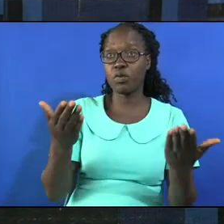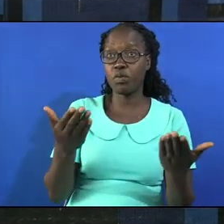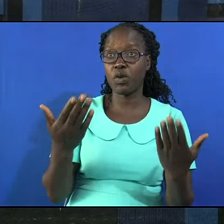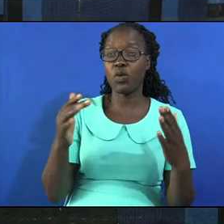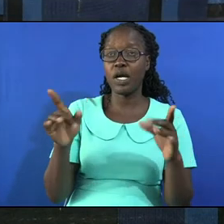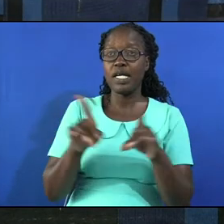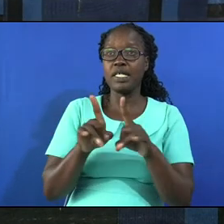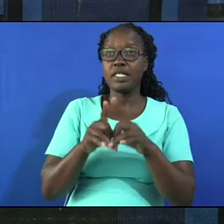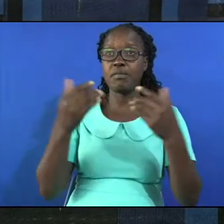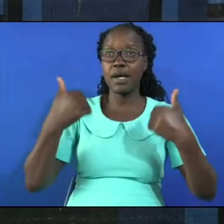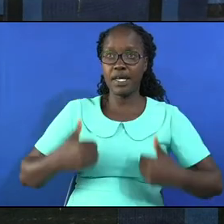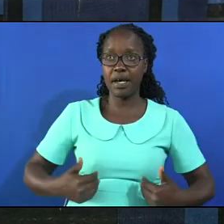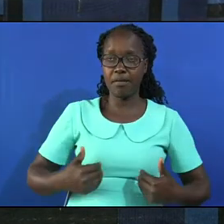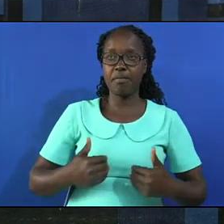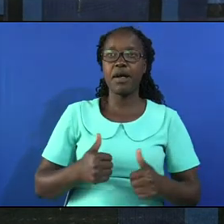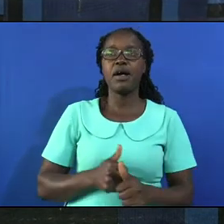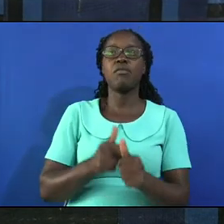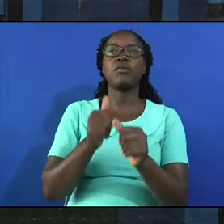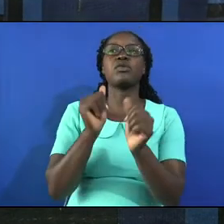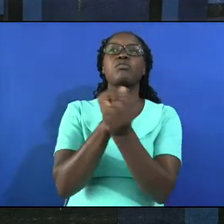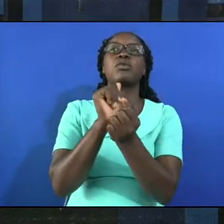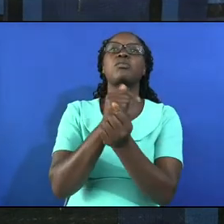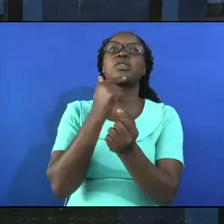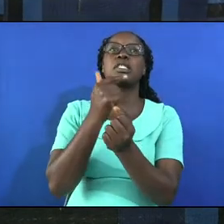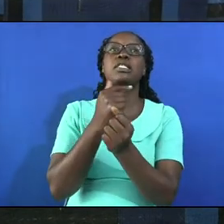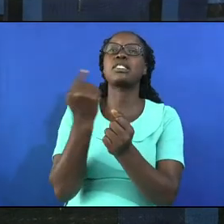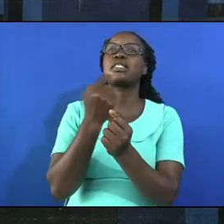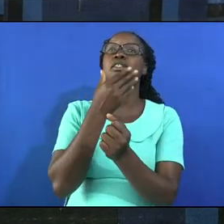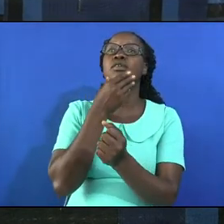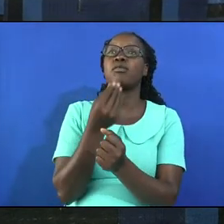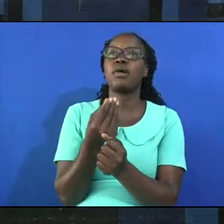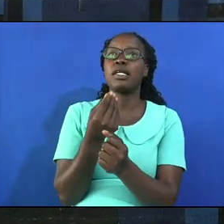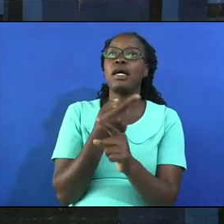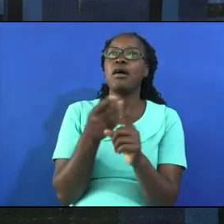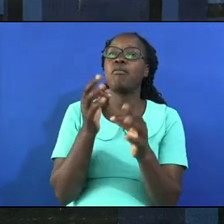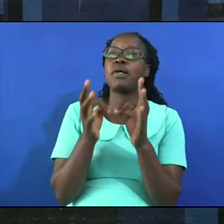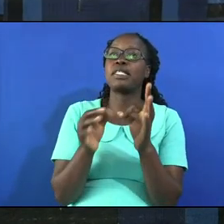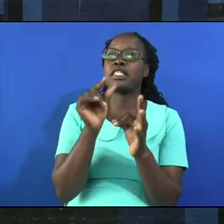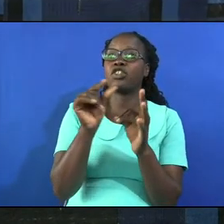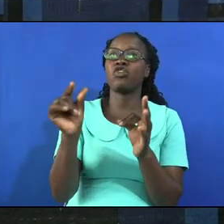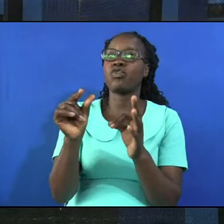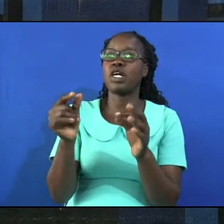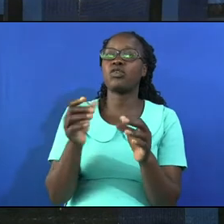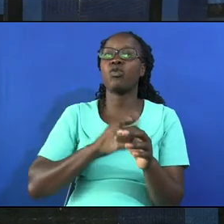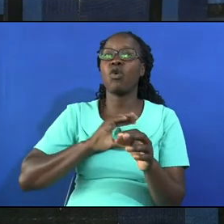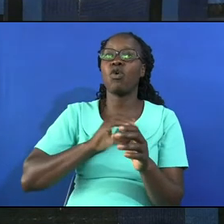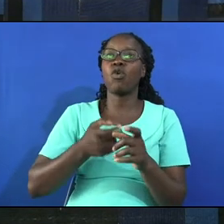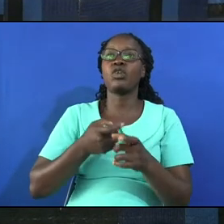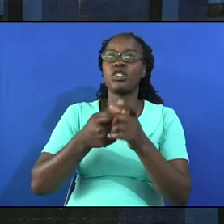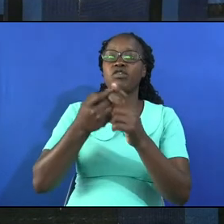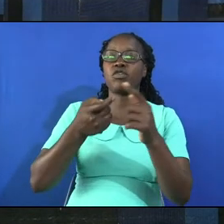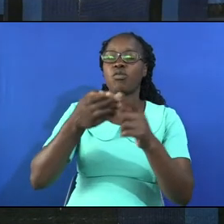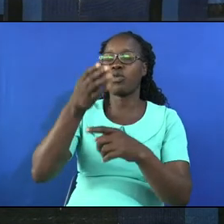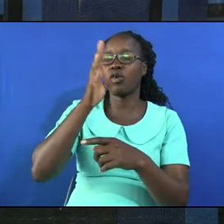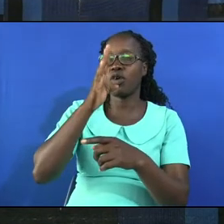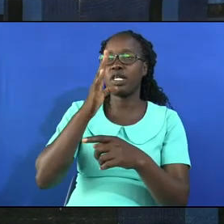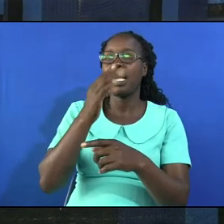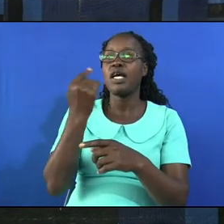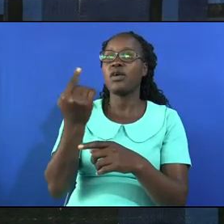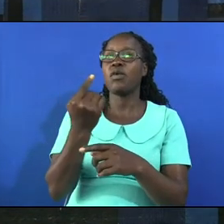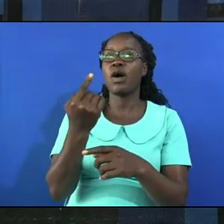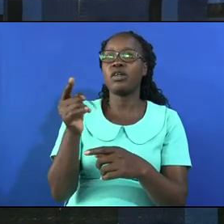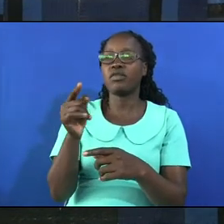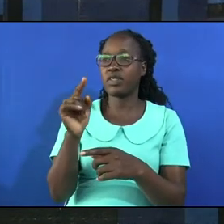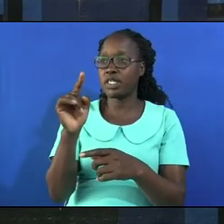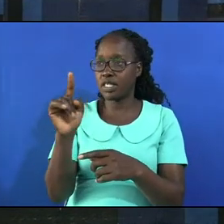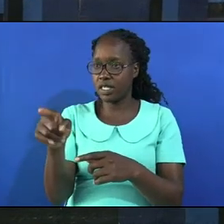as I am. Apostle Paul says he is a single man. But each of you has your own gift from God. And one has